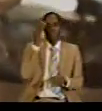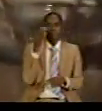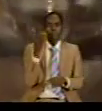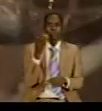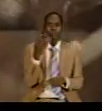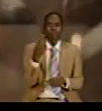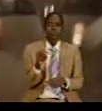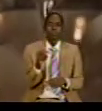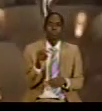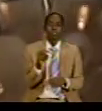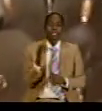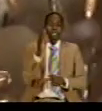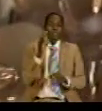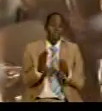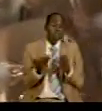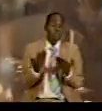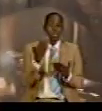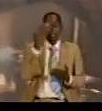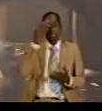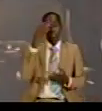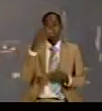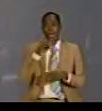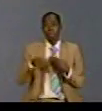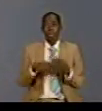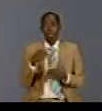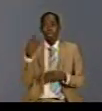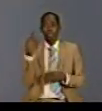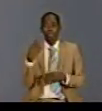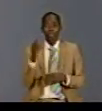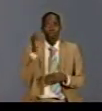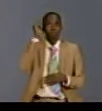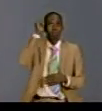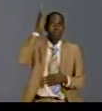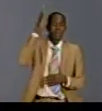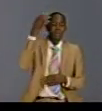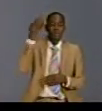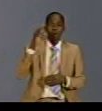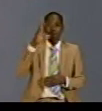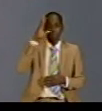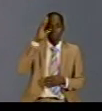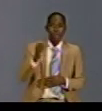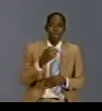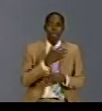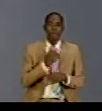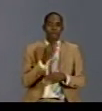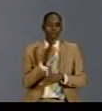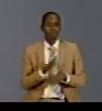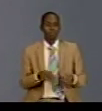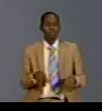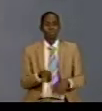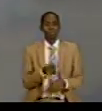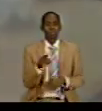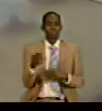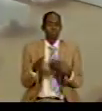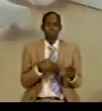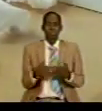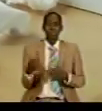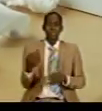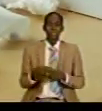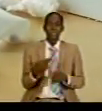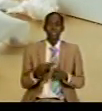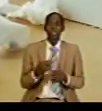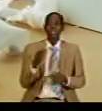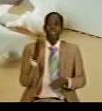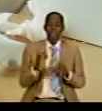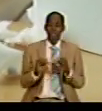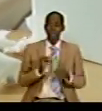Lord. They might know about the terror of men, and they call them whatever name. They might know